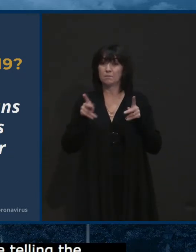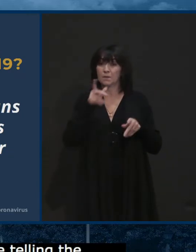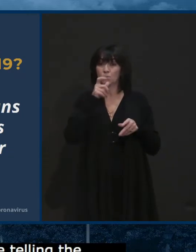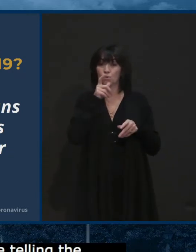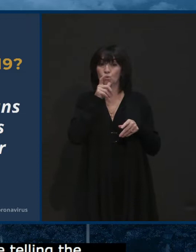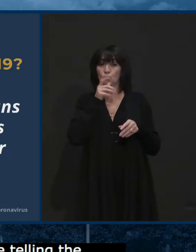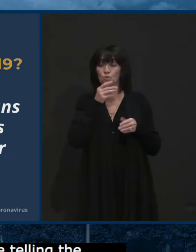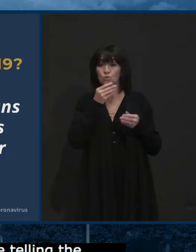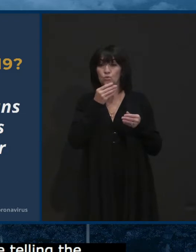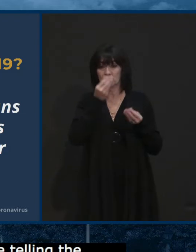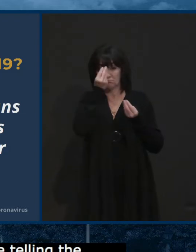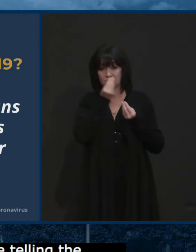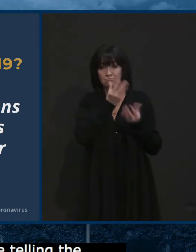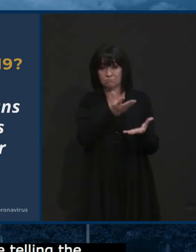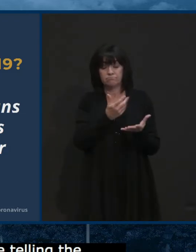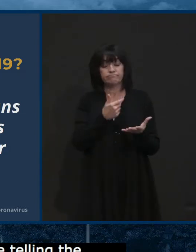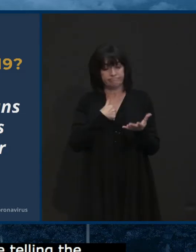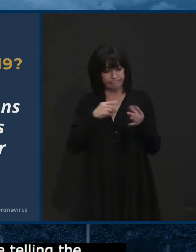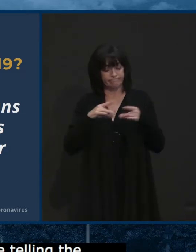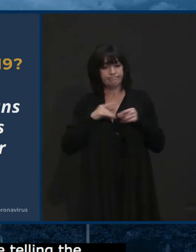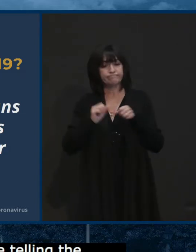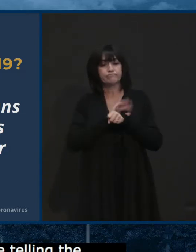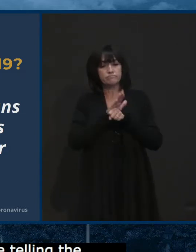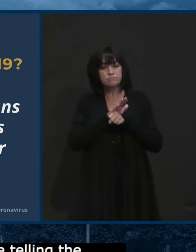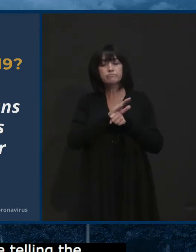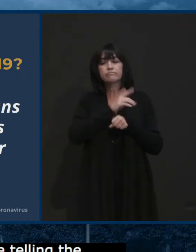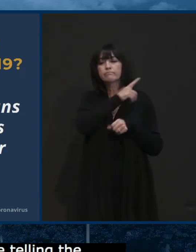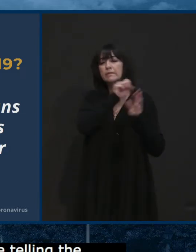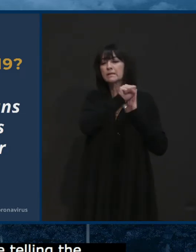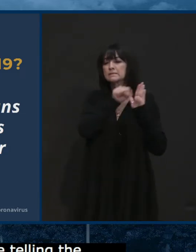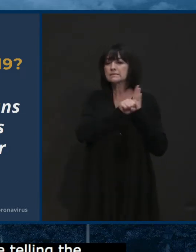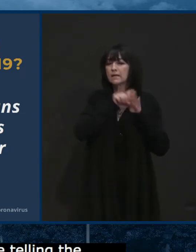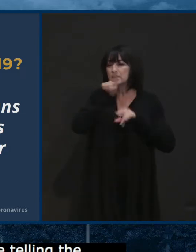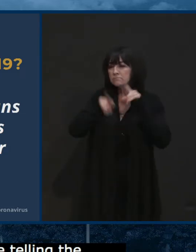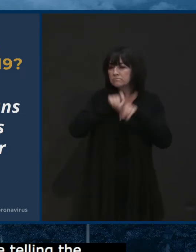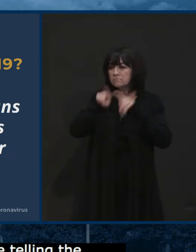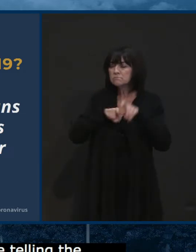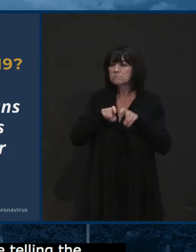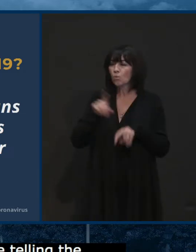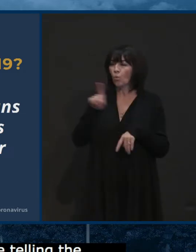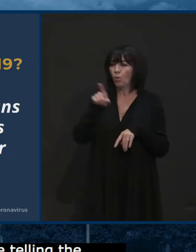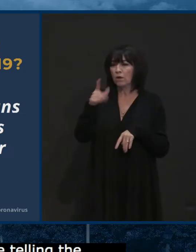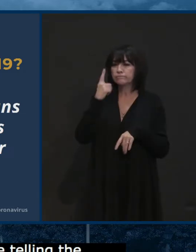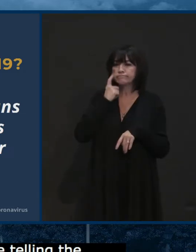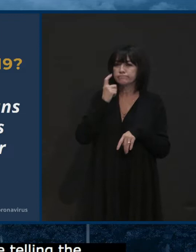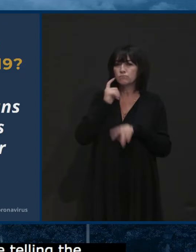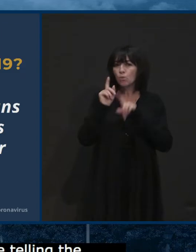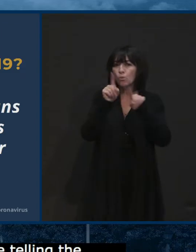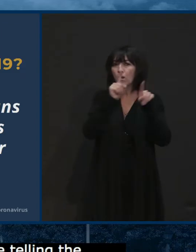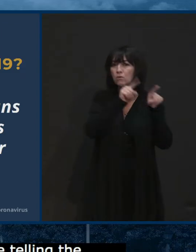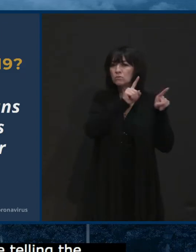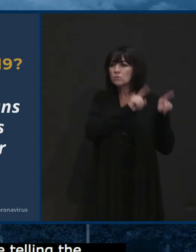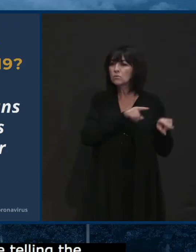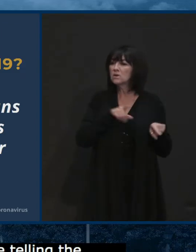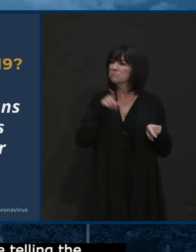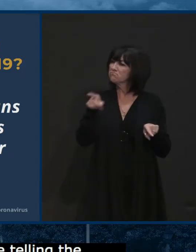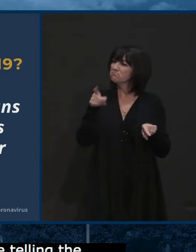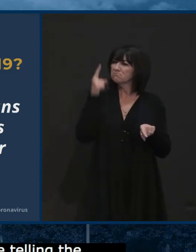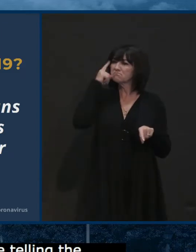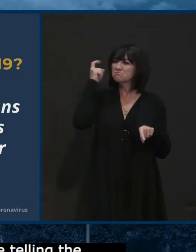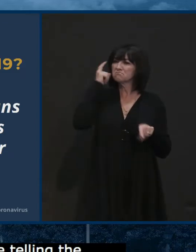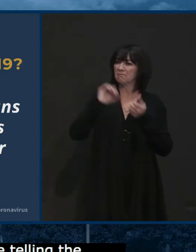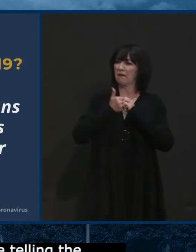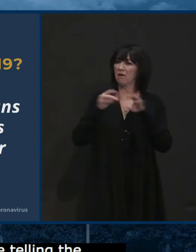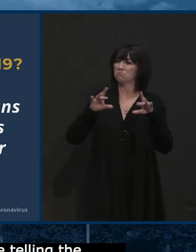retail establishments, bars, restaurants, schools, all of the above, where people are following